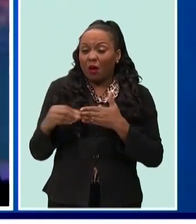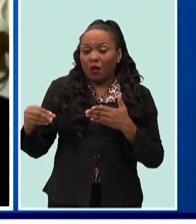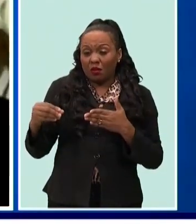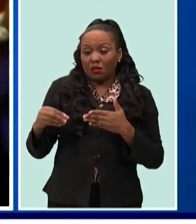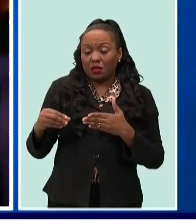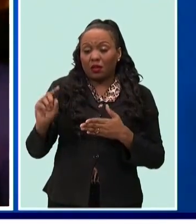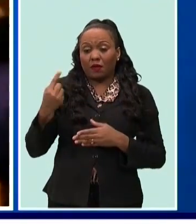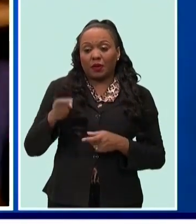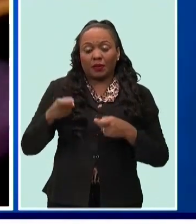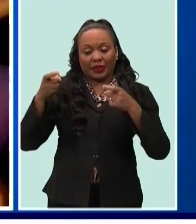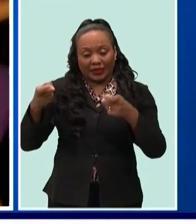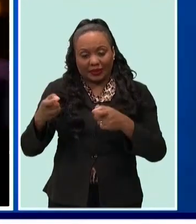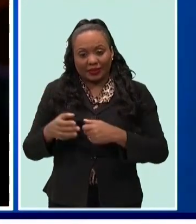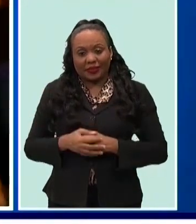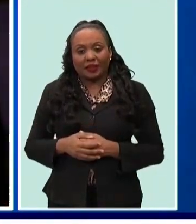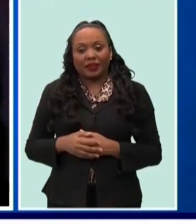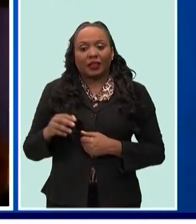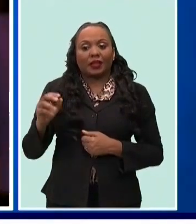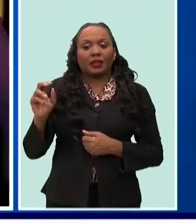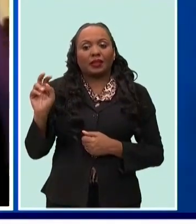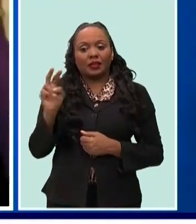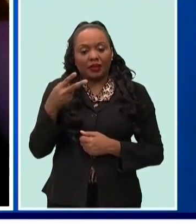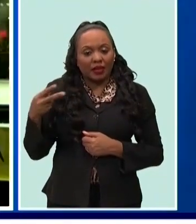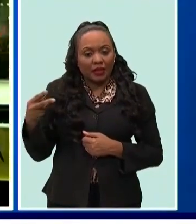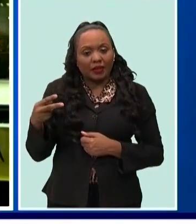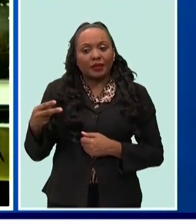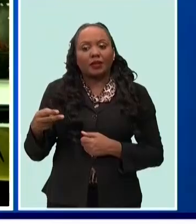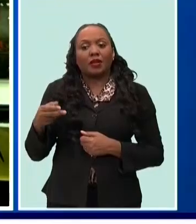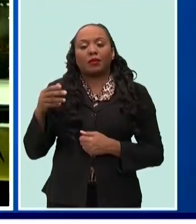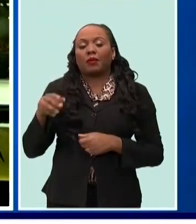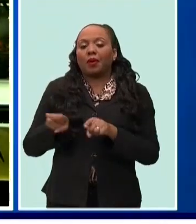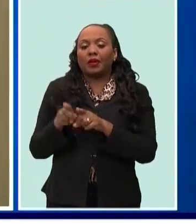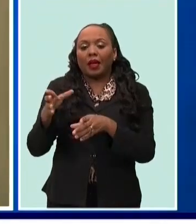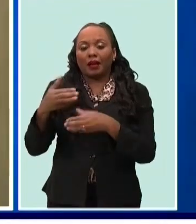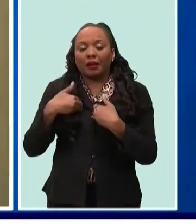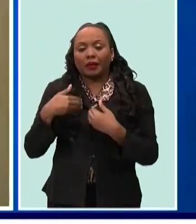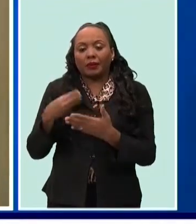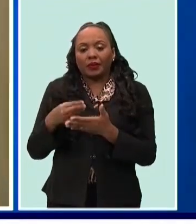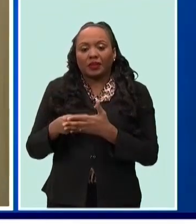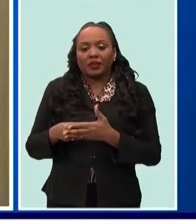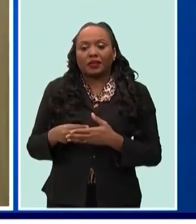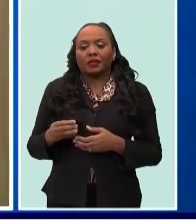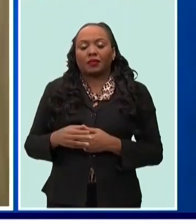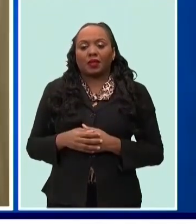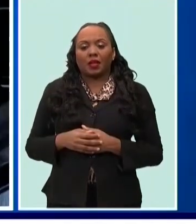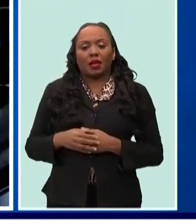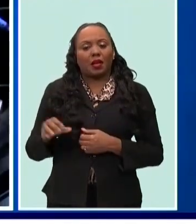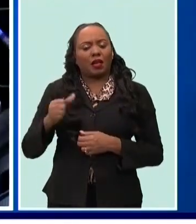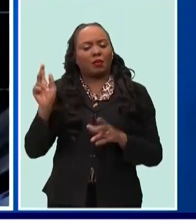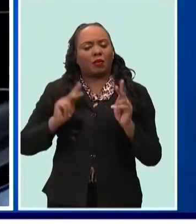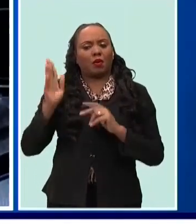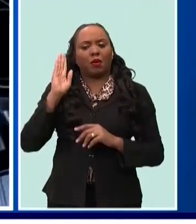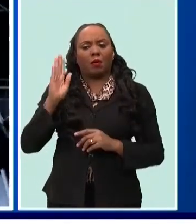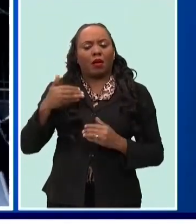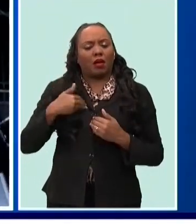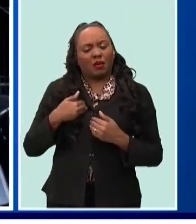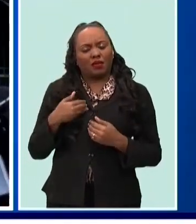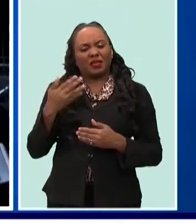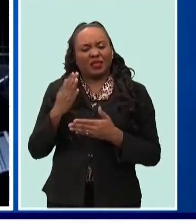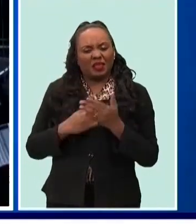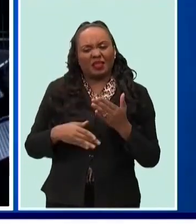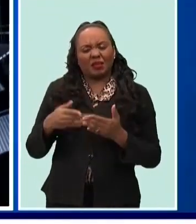and third place finishers will also receive prize money. The remaining finalists will get an appearance fee. Marketing manager at Yellow